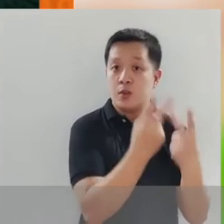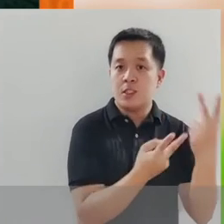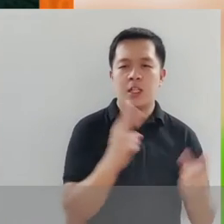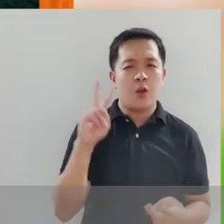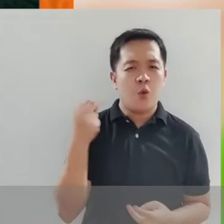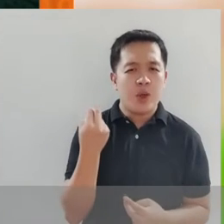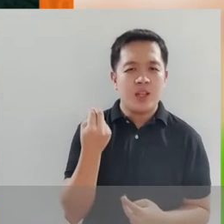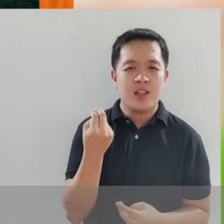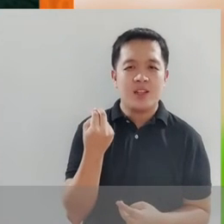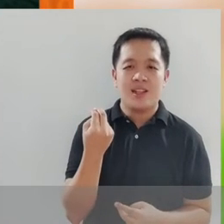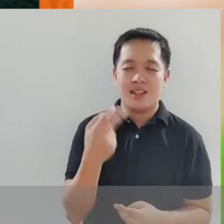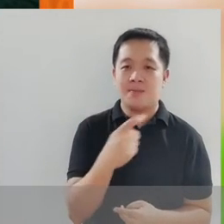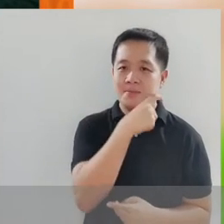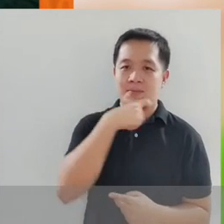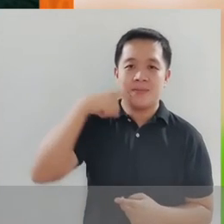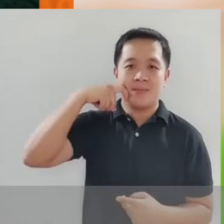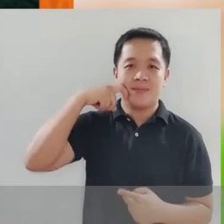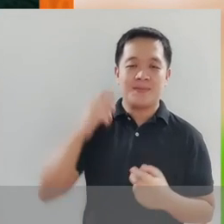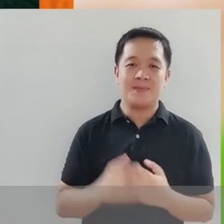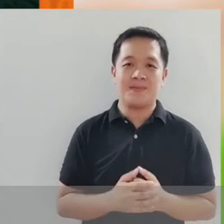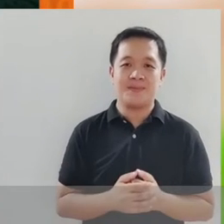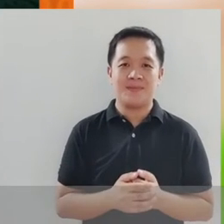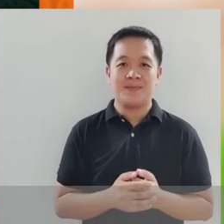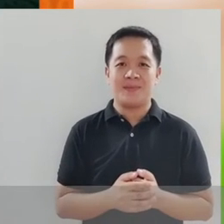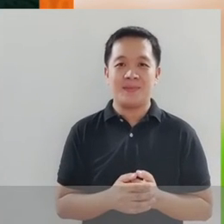visit during the summer.